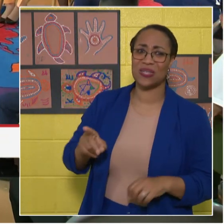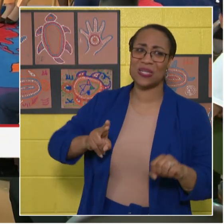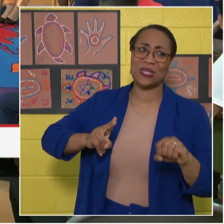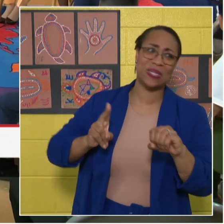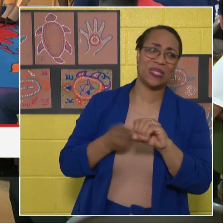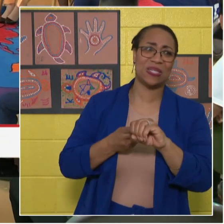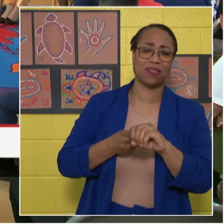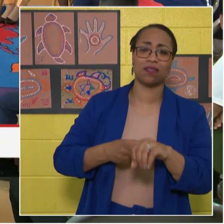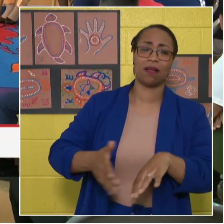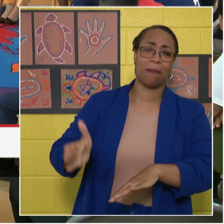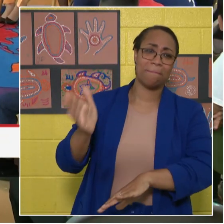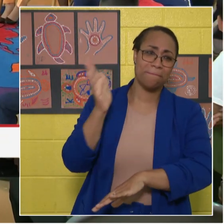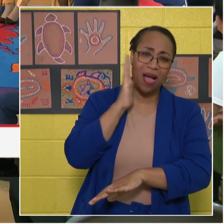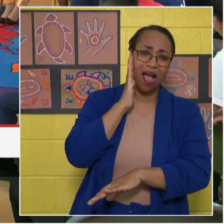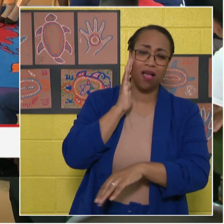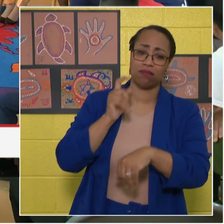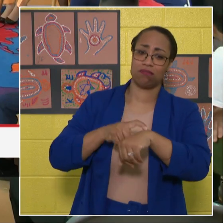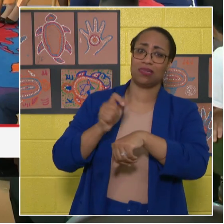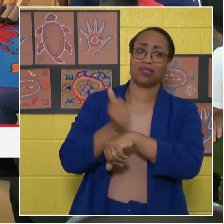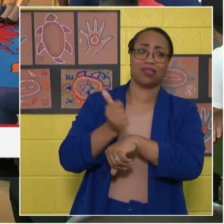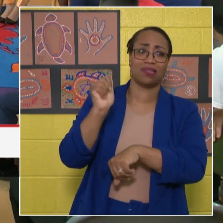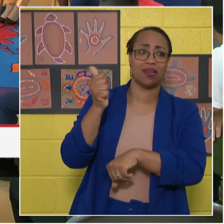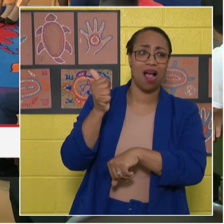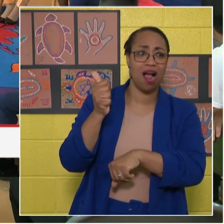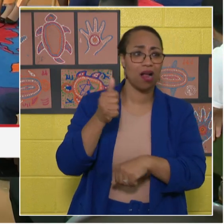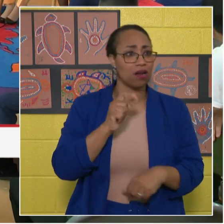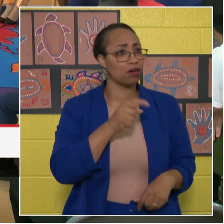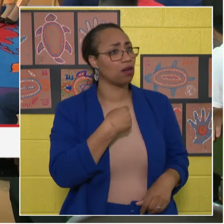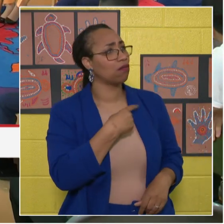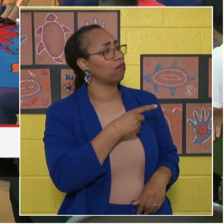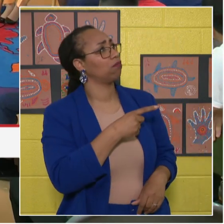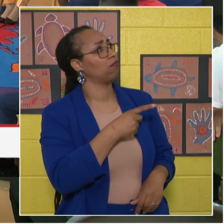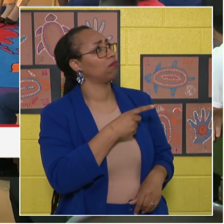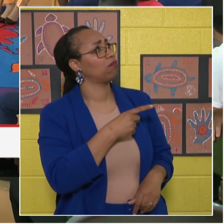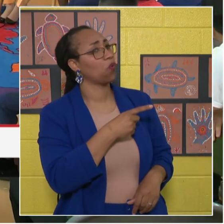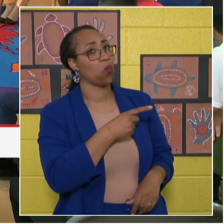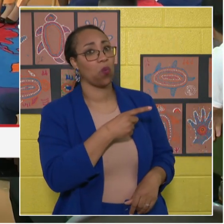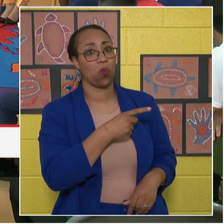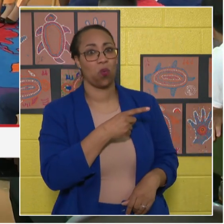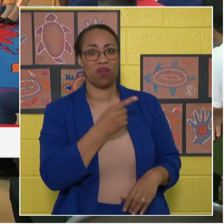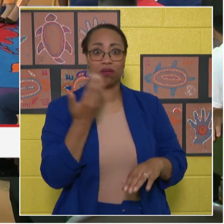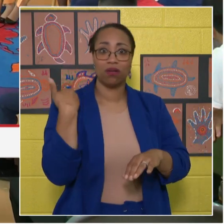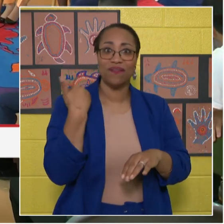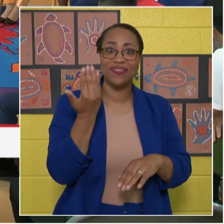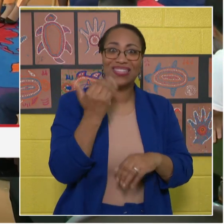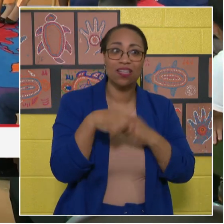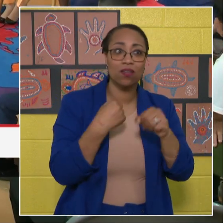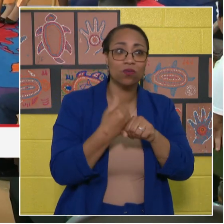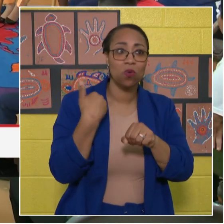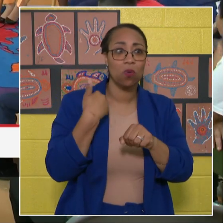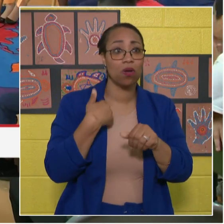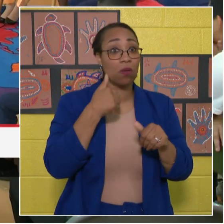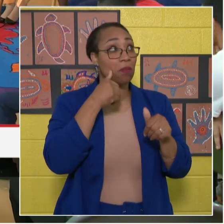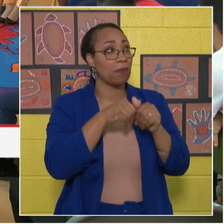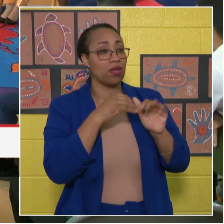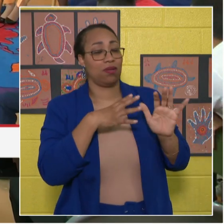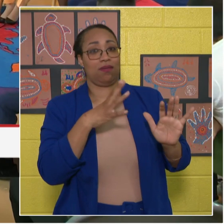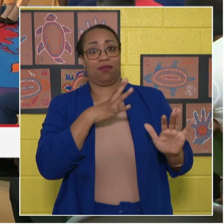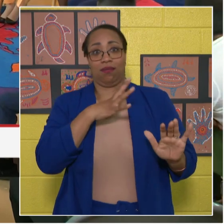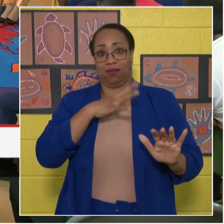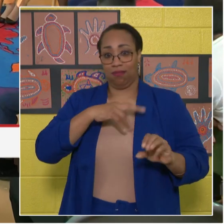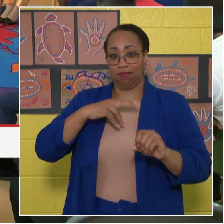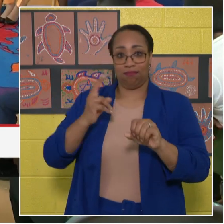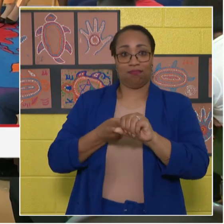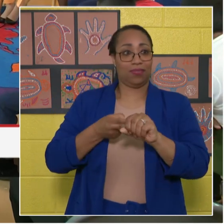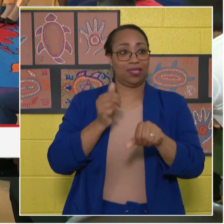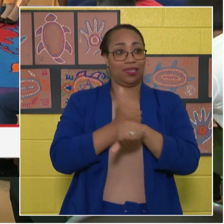And that was 15 years ago or more now. And I still try to be in bed by 10. I don't care what's going